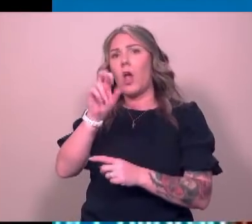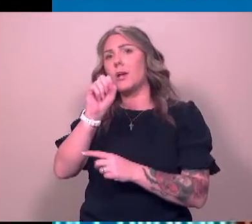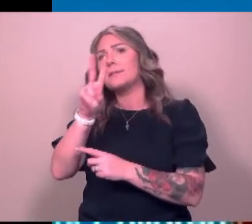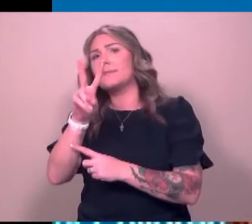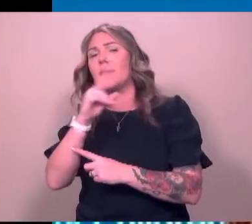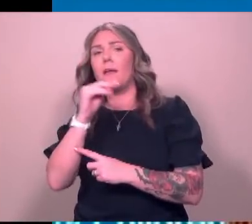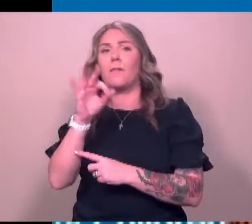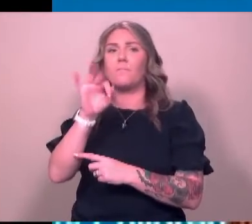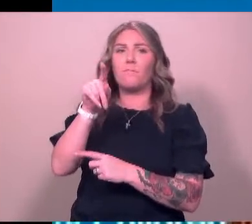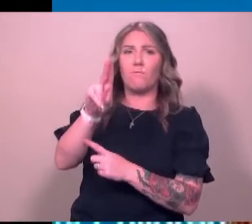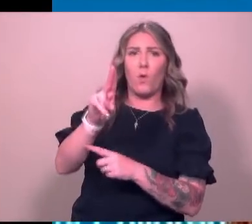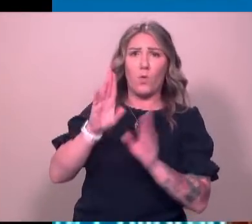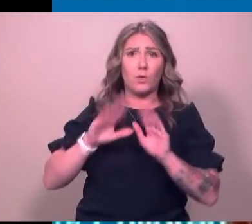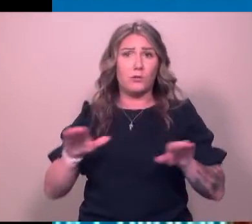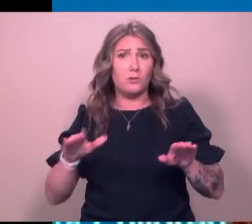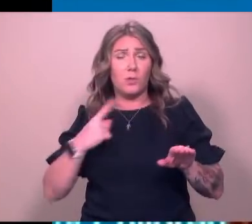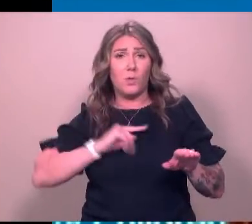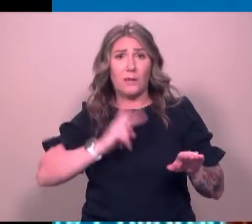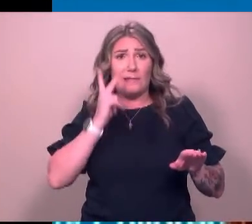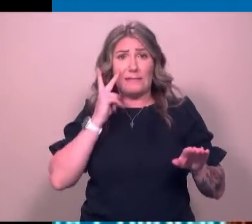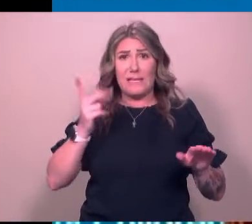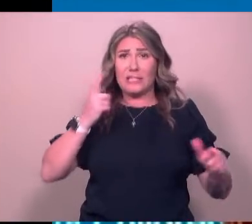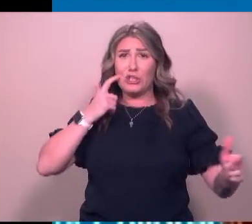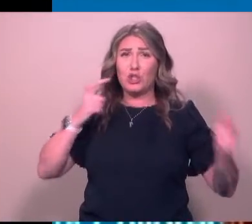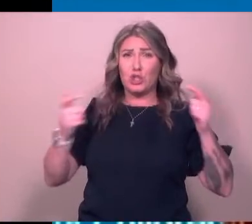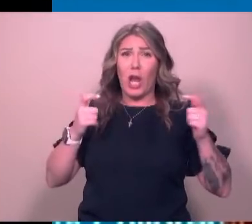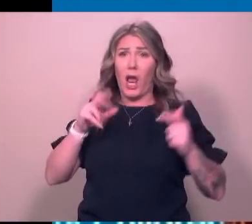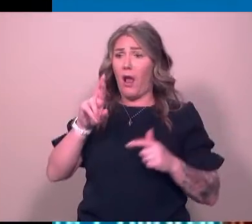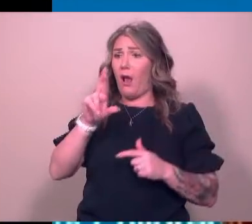flu in children, I mean, we saw a pretty big RSV